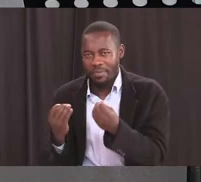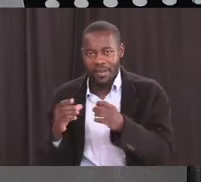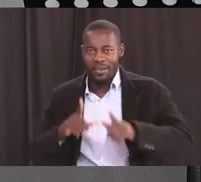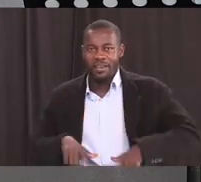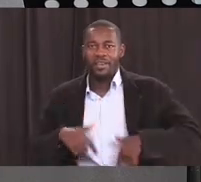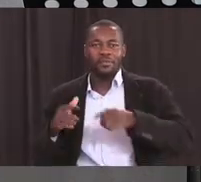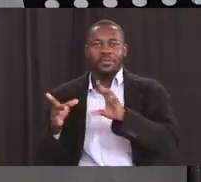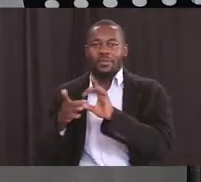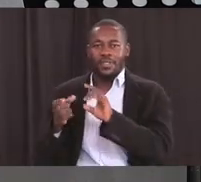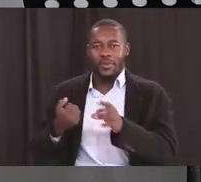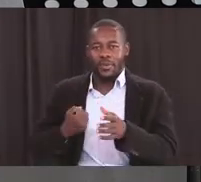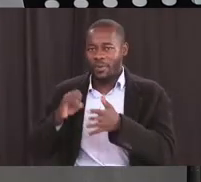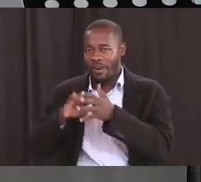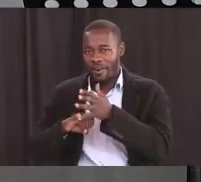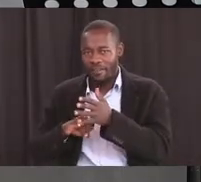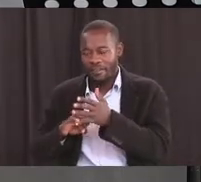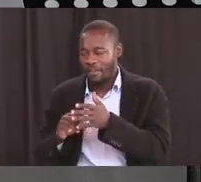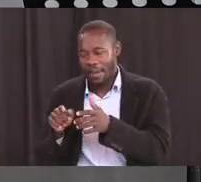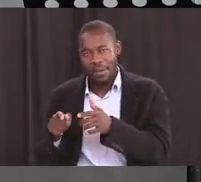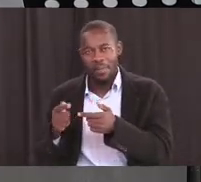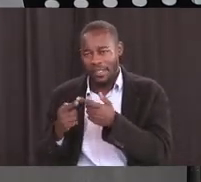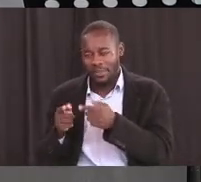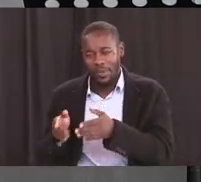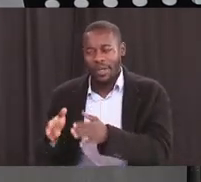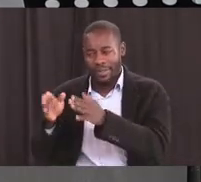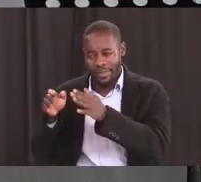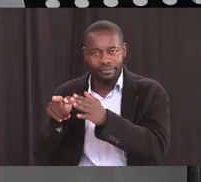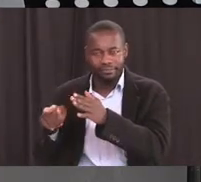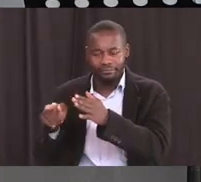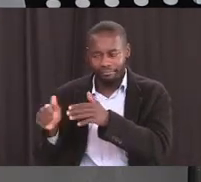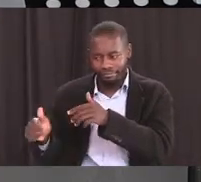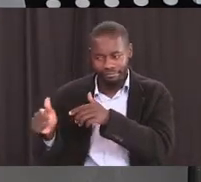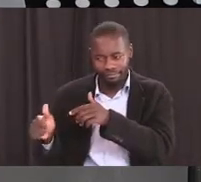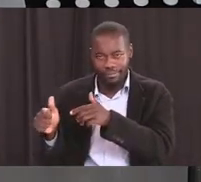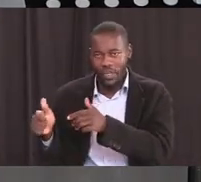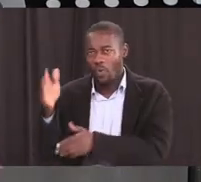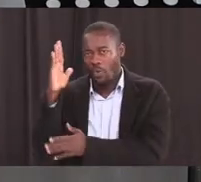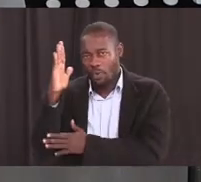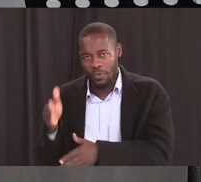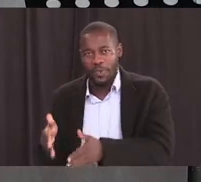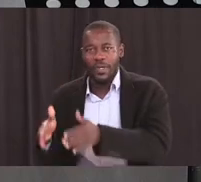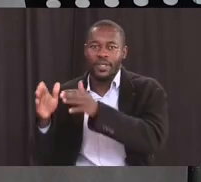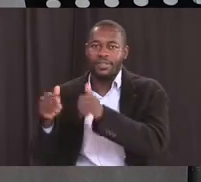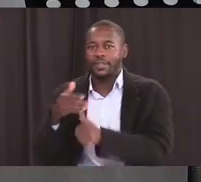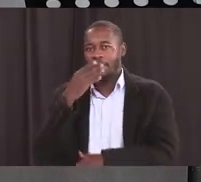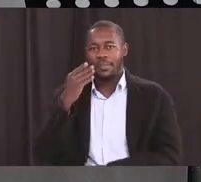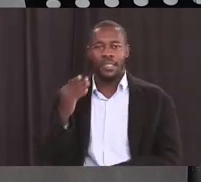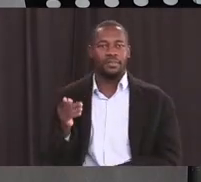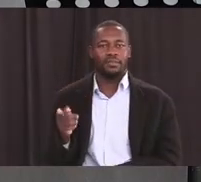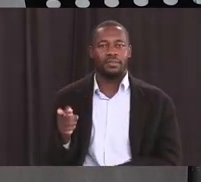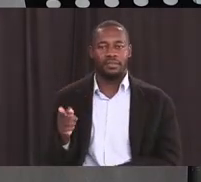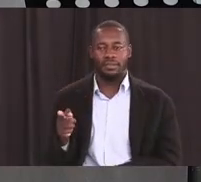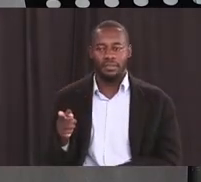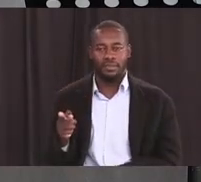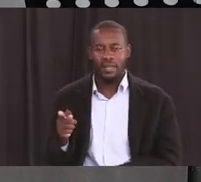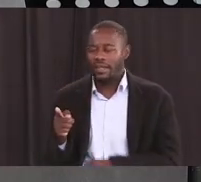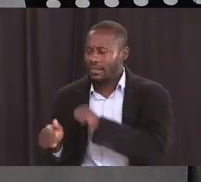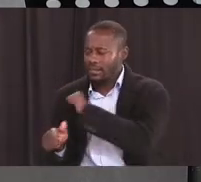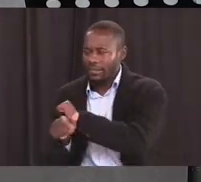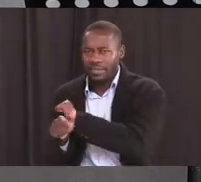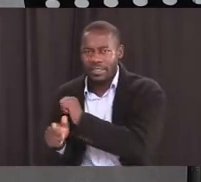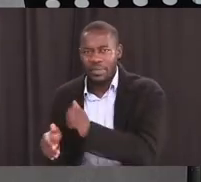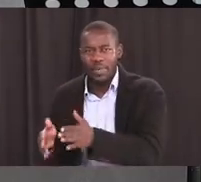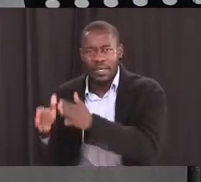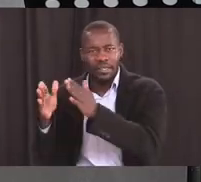Maybe you're in a school environment or university which is toxic. It's not life-giving. You know that you have to complete